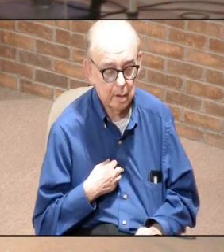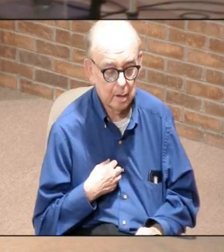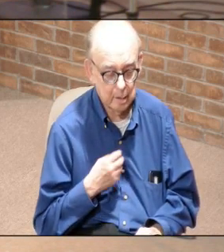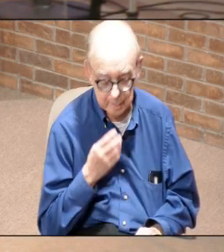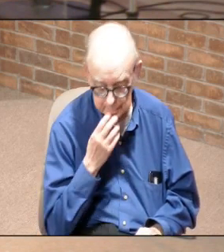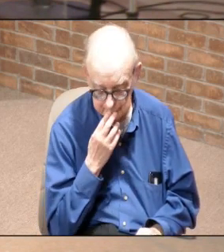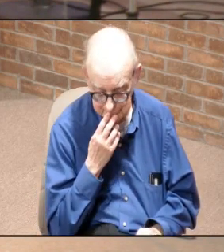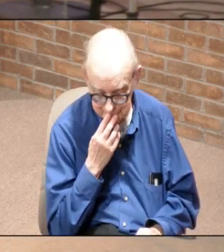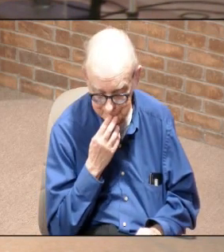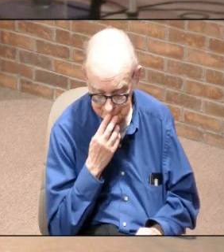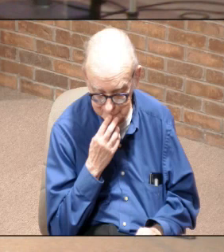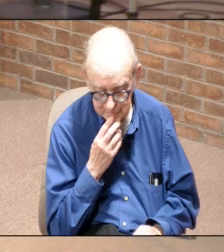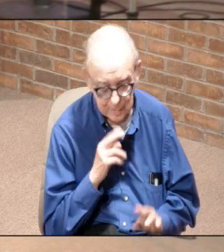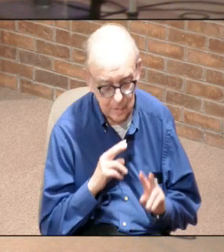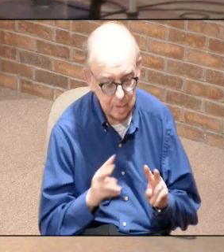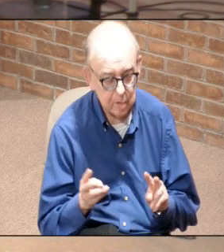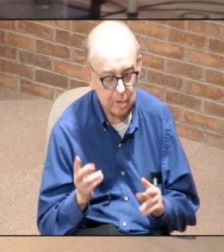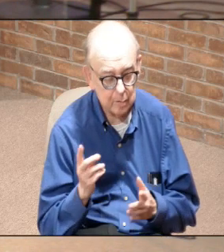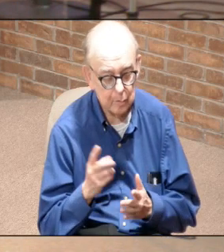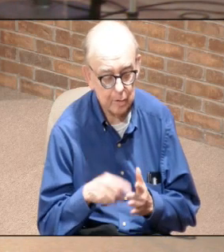never gained.